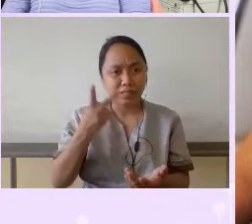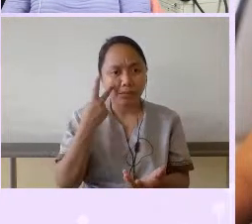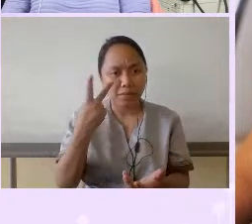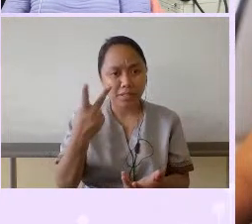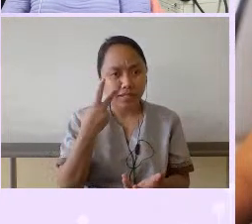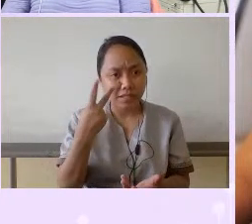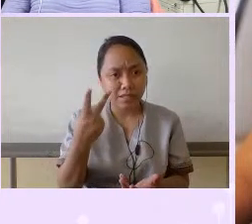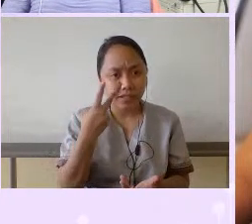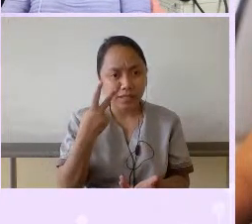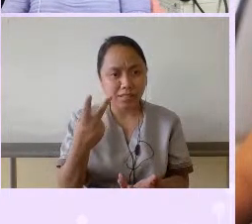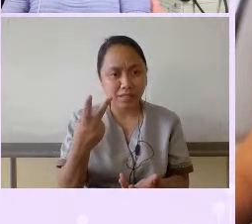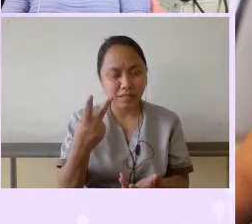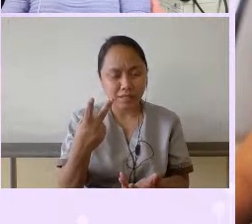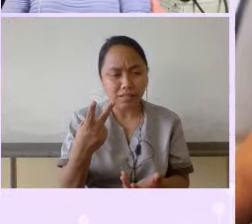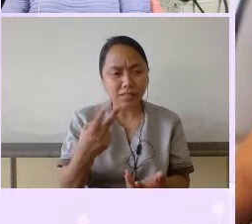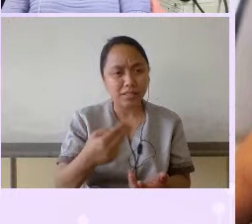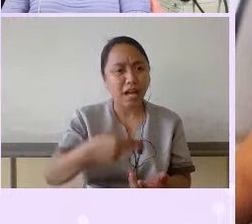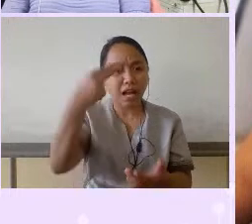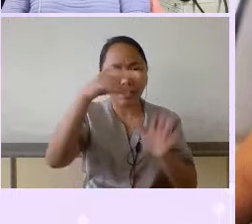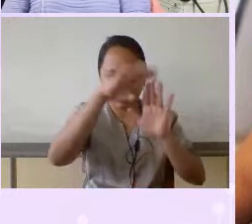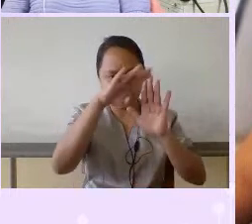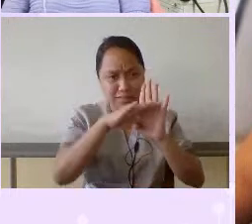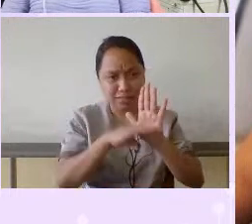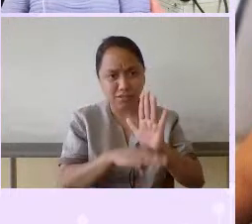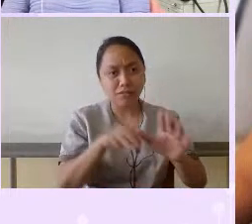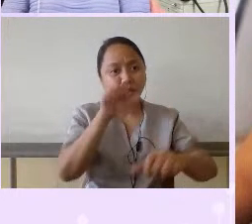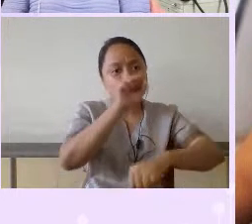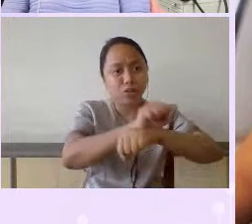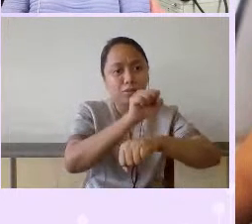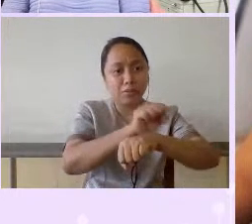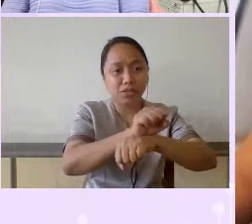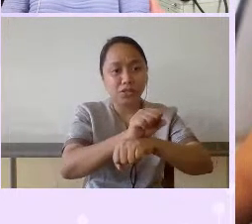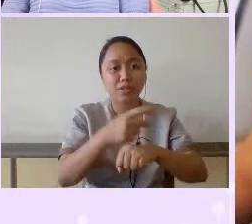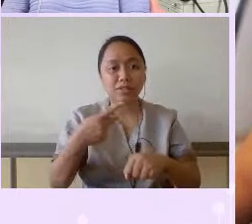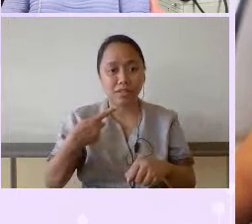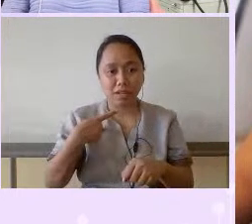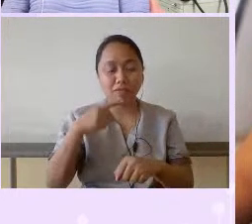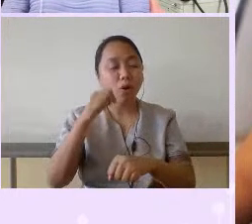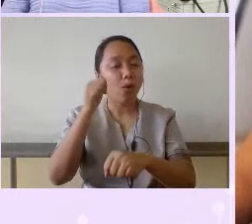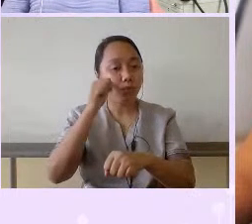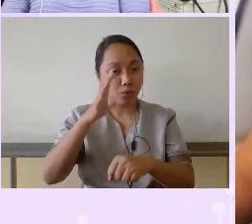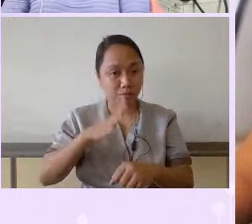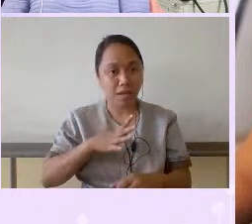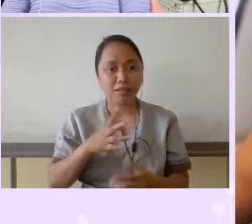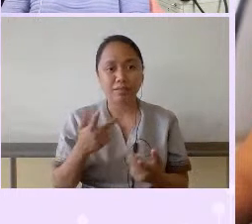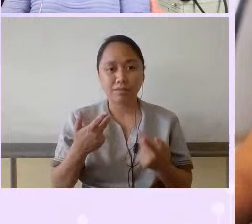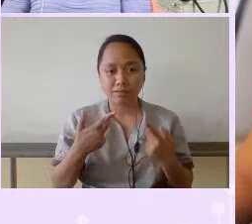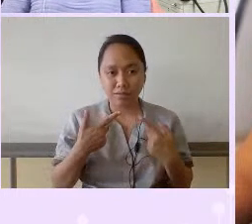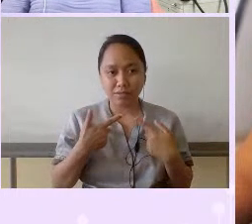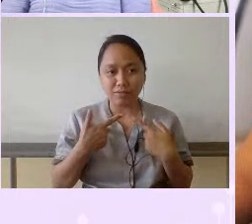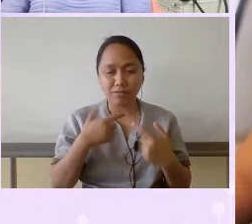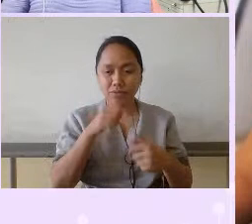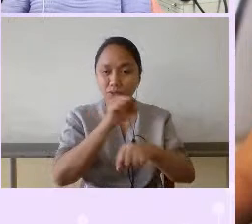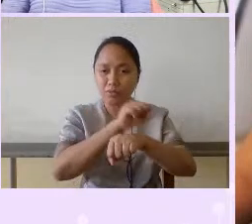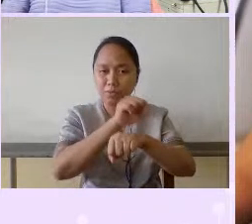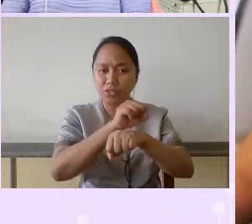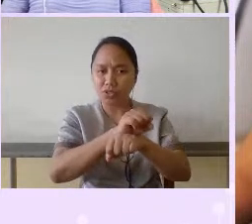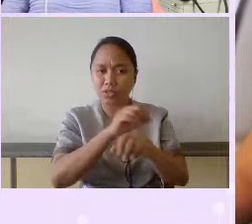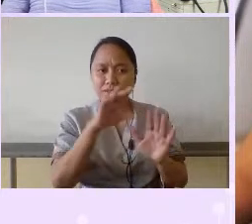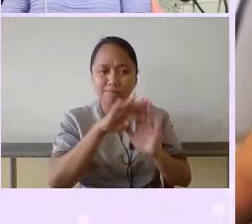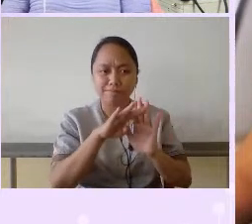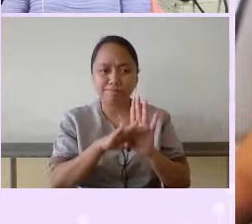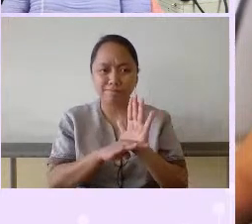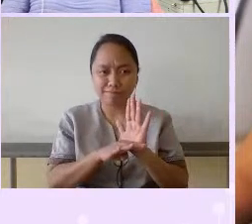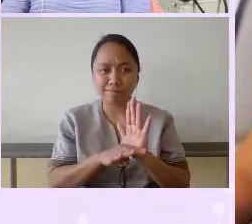skilled occupations as shown in the table. So women dominate in the following major occupations. We have